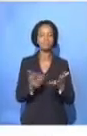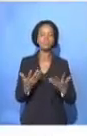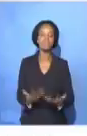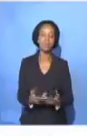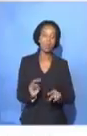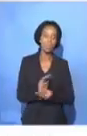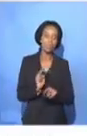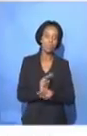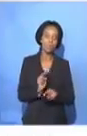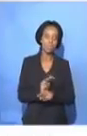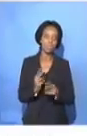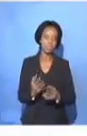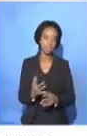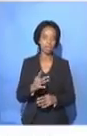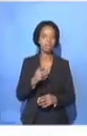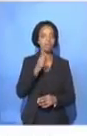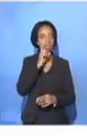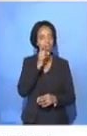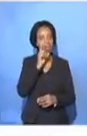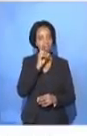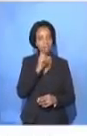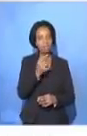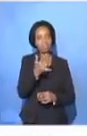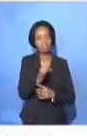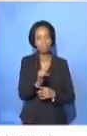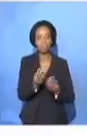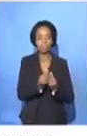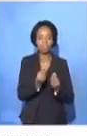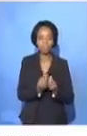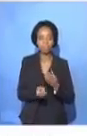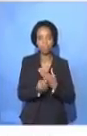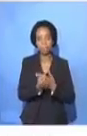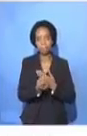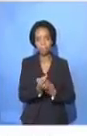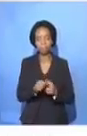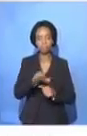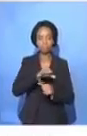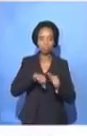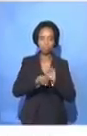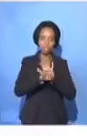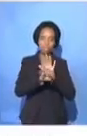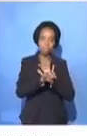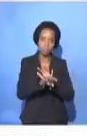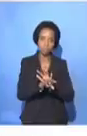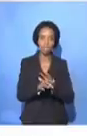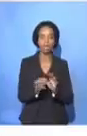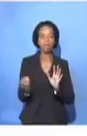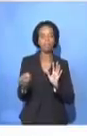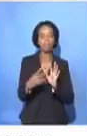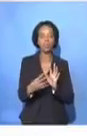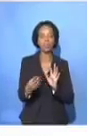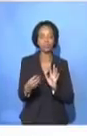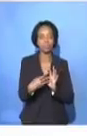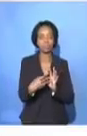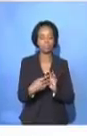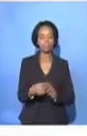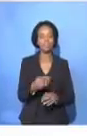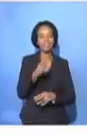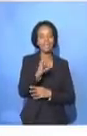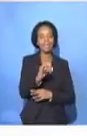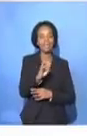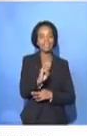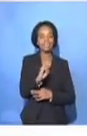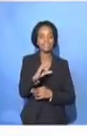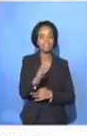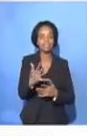counter abusive, inflammatory social media posts. And the IEC